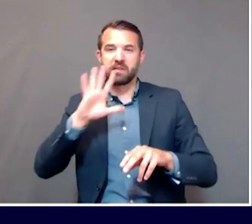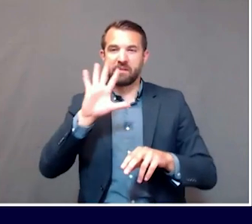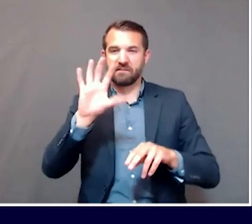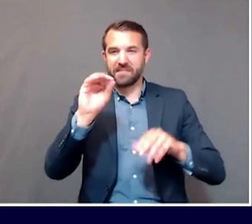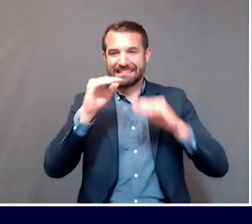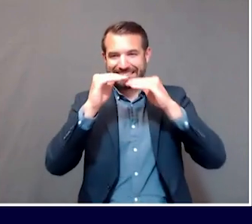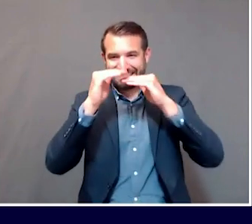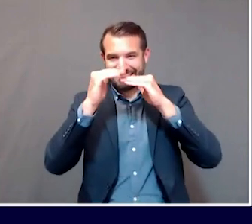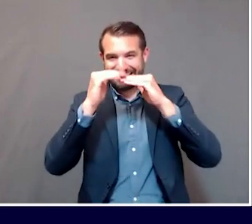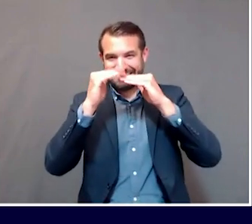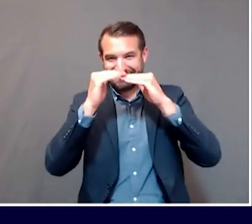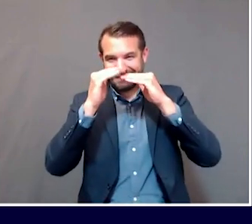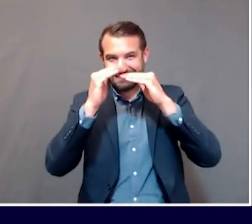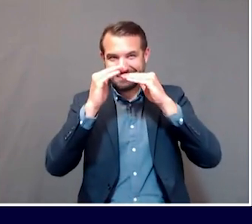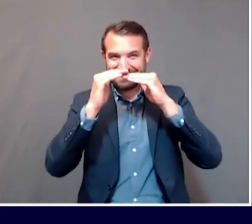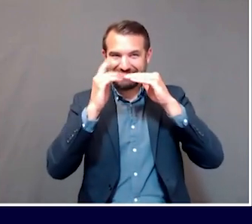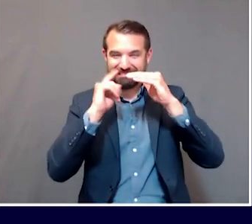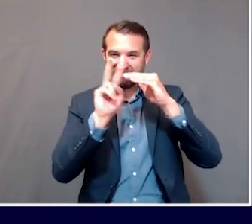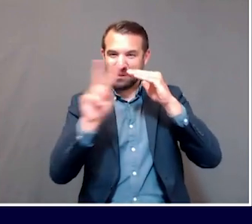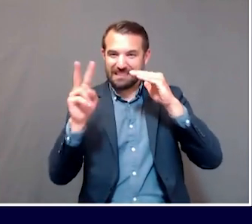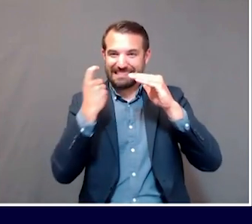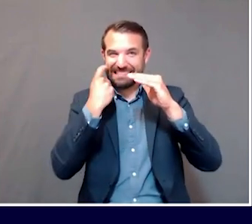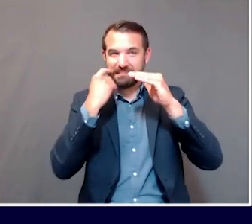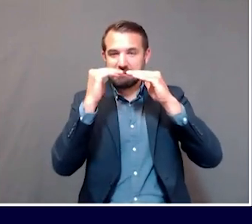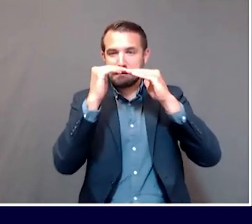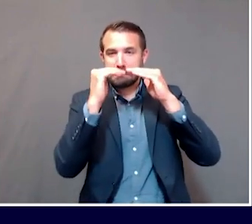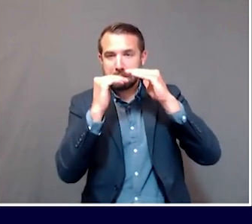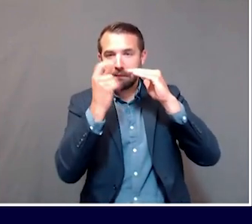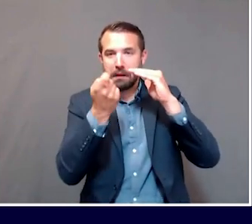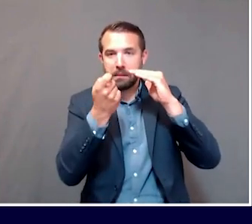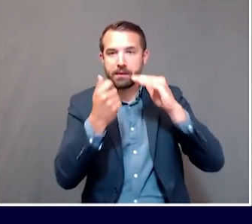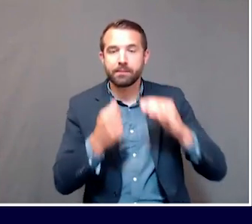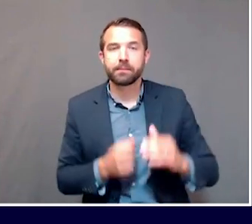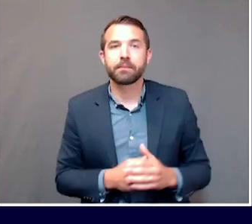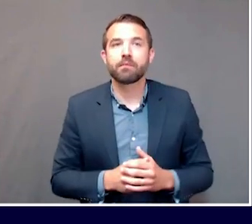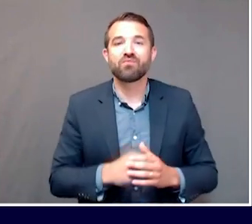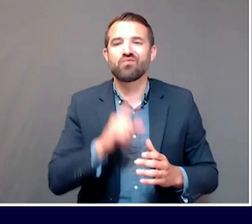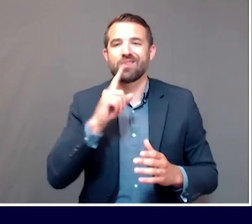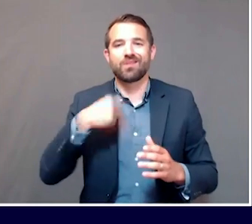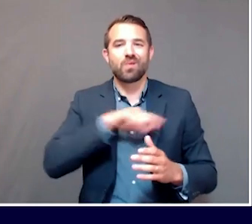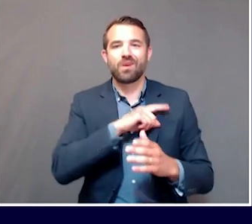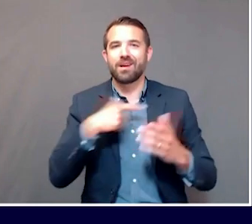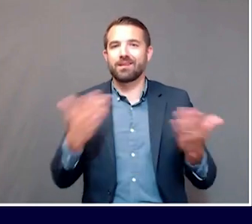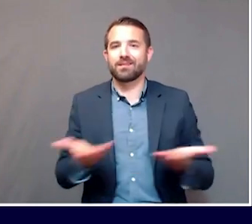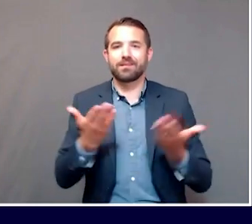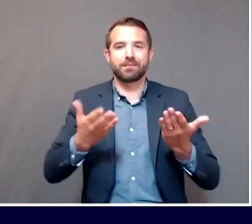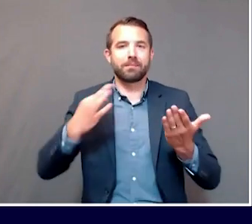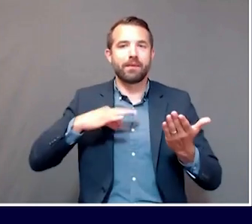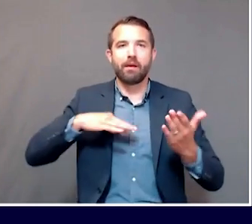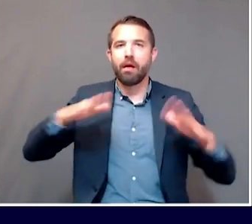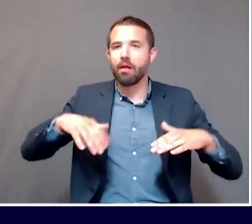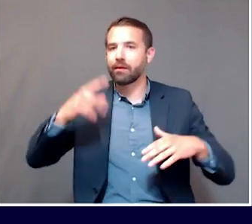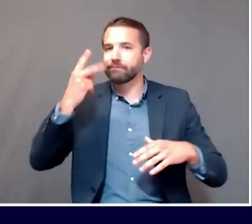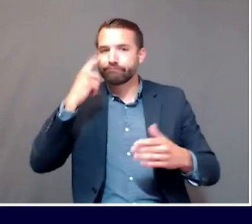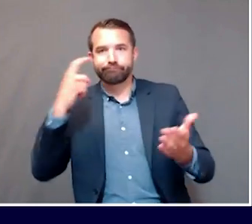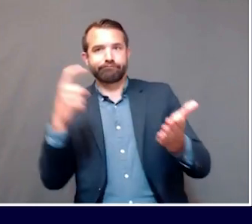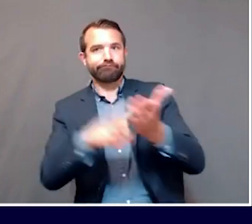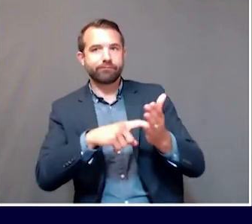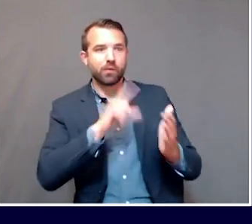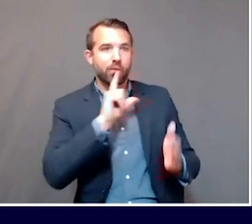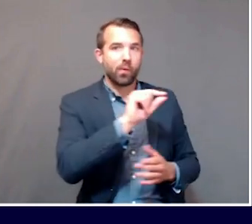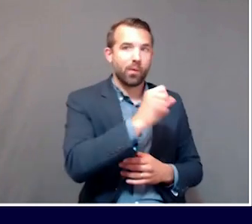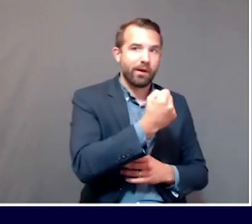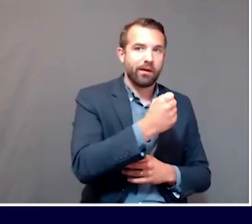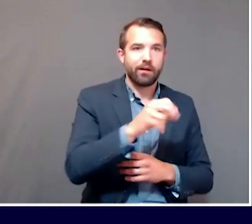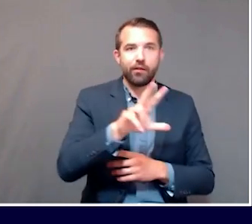50. So we haven't seen the significant uptick in cases among individuals in their 20s and 30s that some of the Sun Belt states